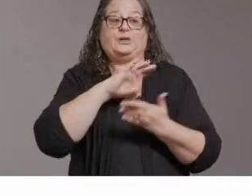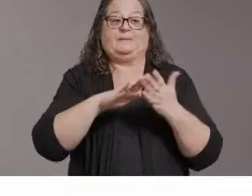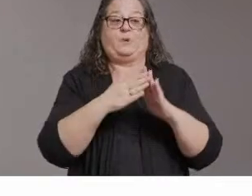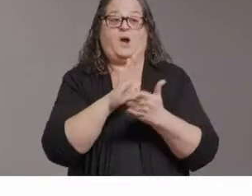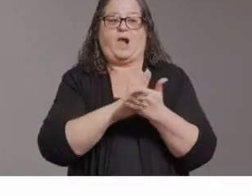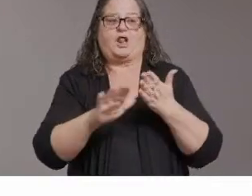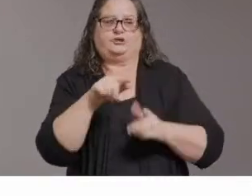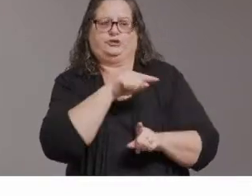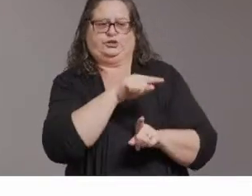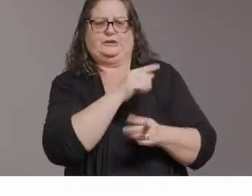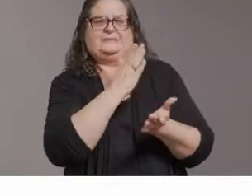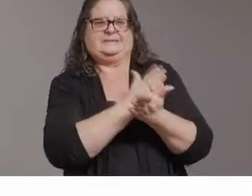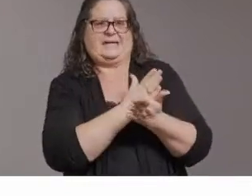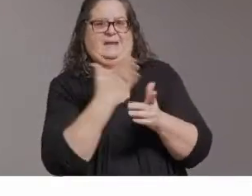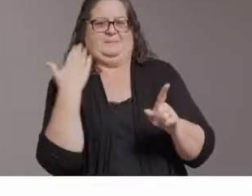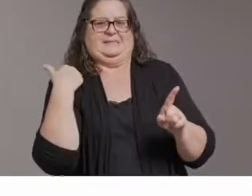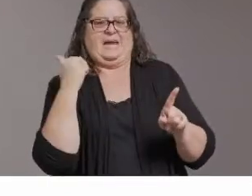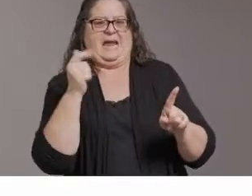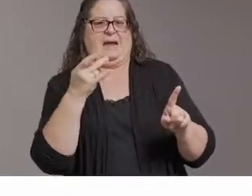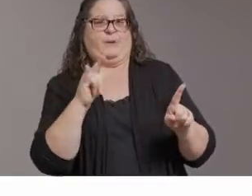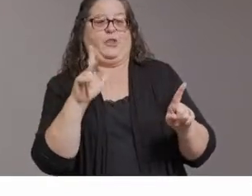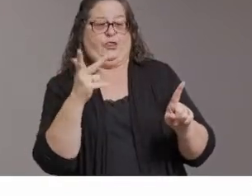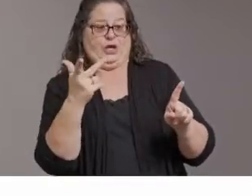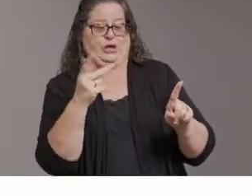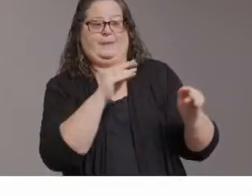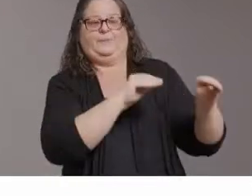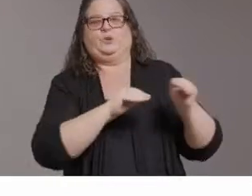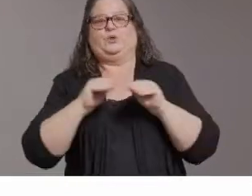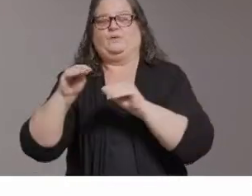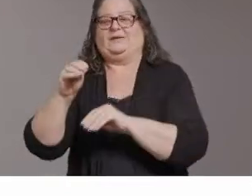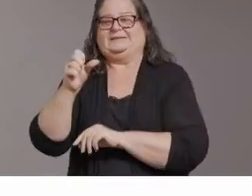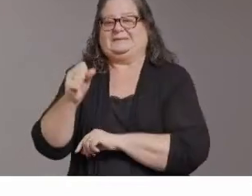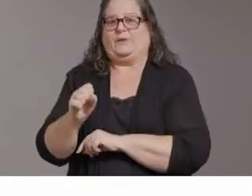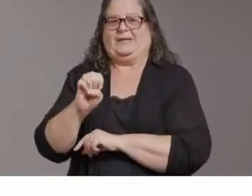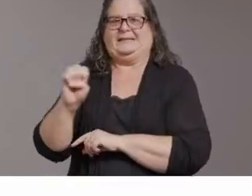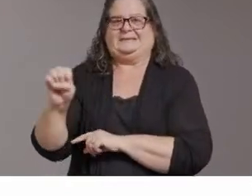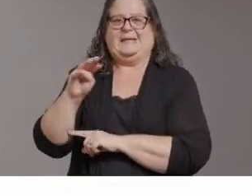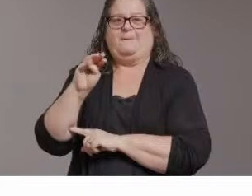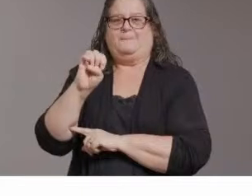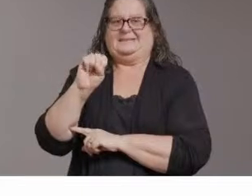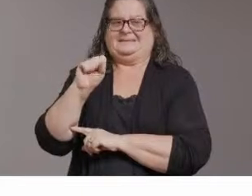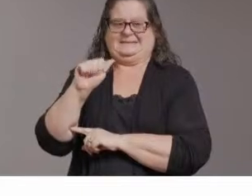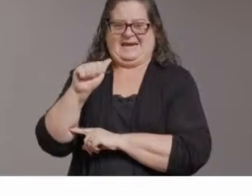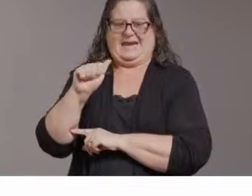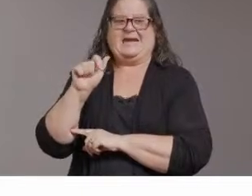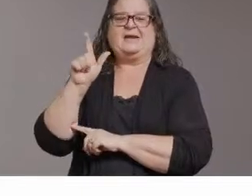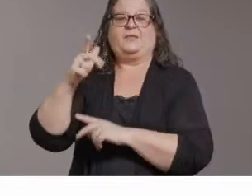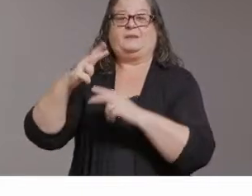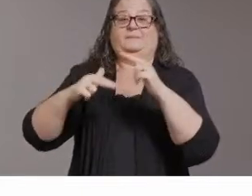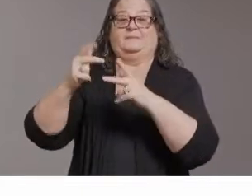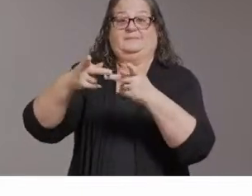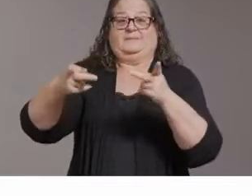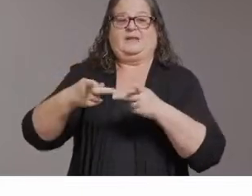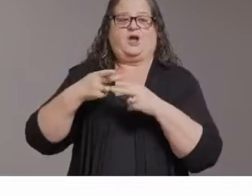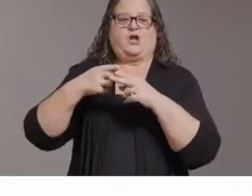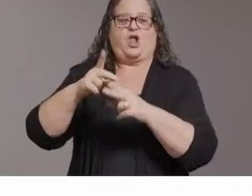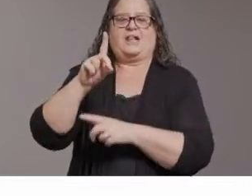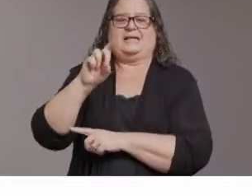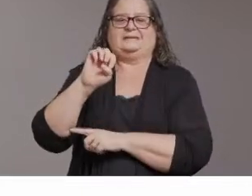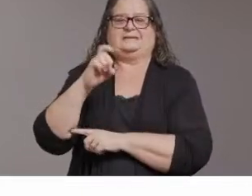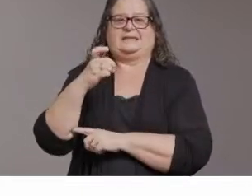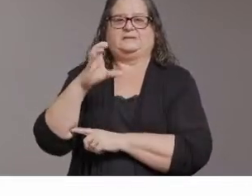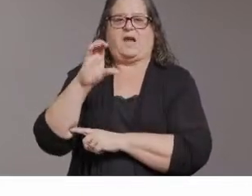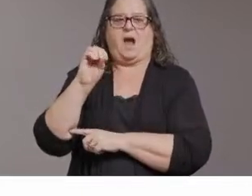transitioned successfully to the new Southeast Mesa pod location at Dexcom. That started on April 5th, and they have been